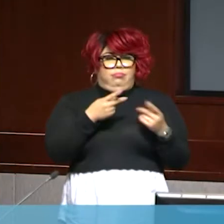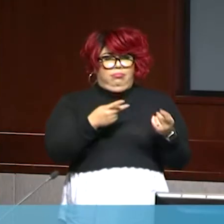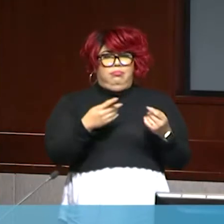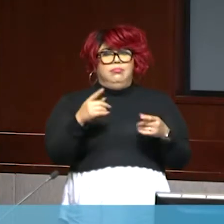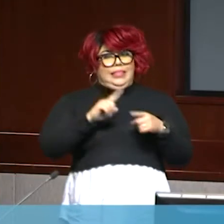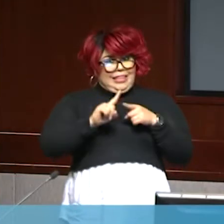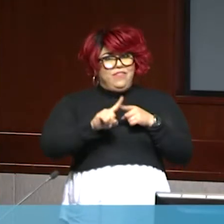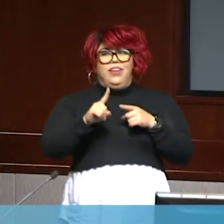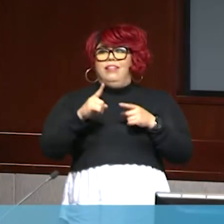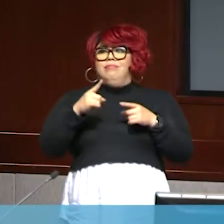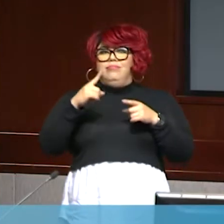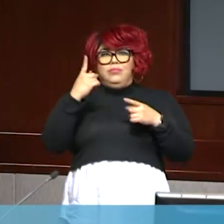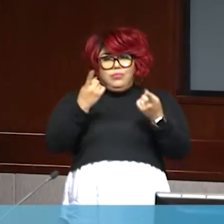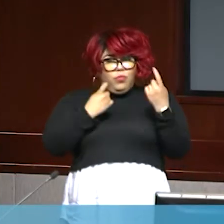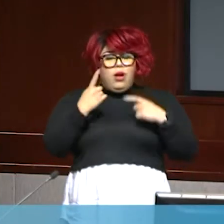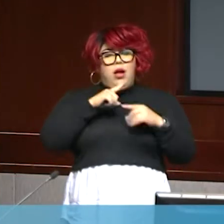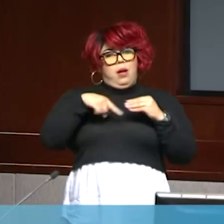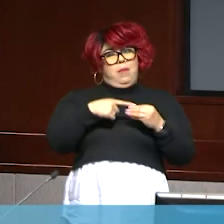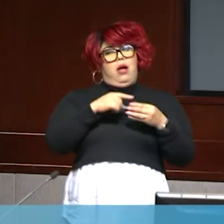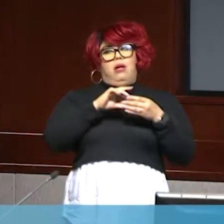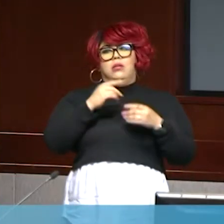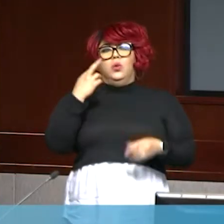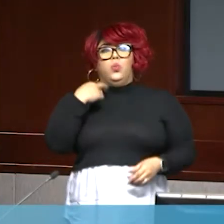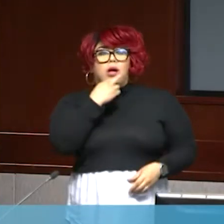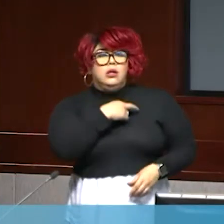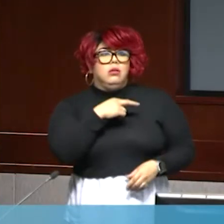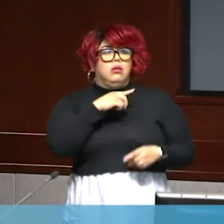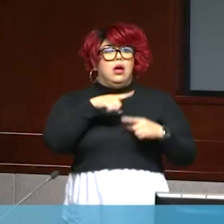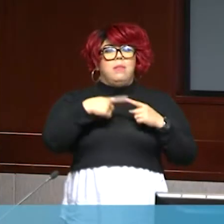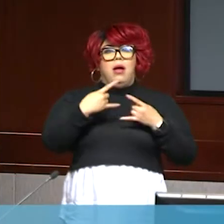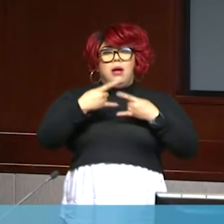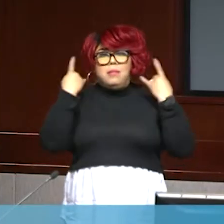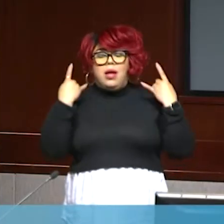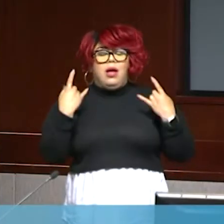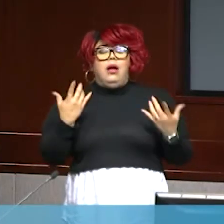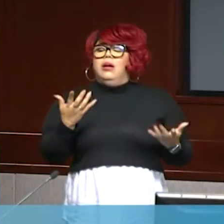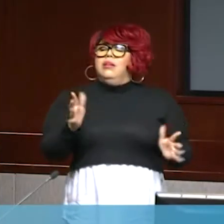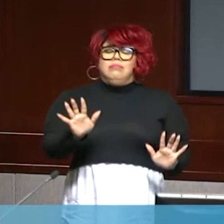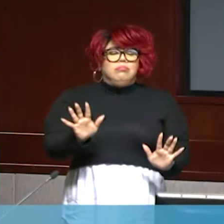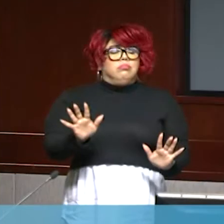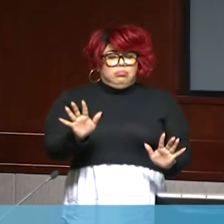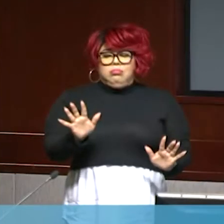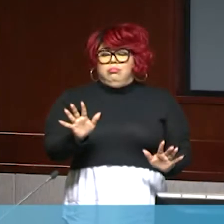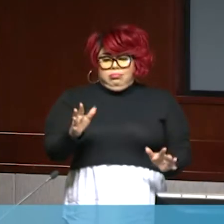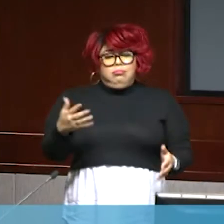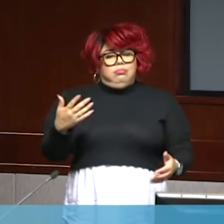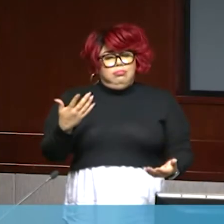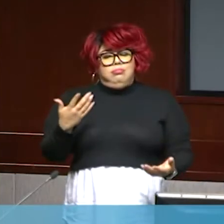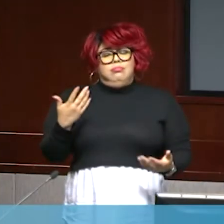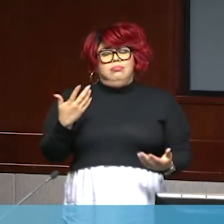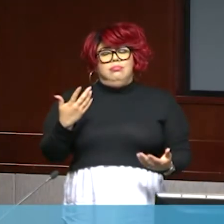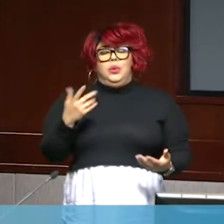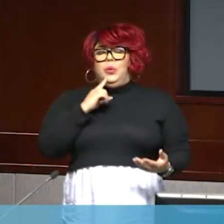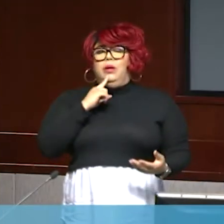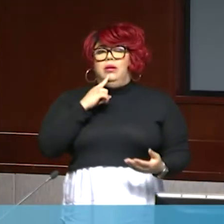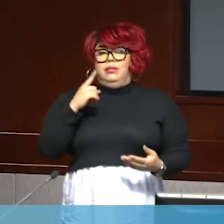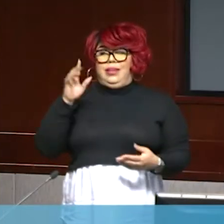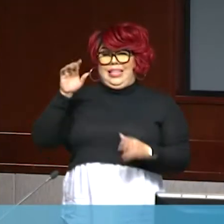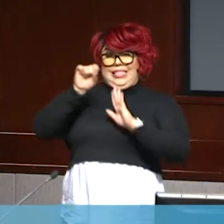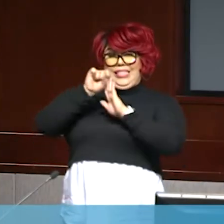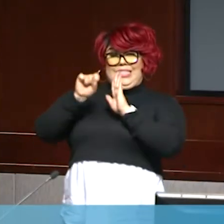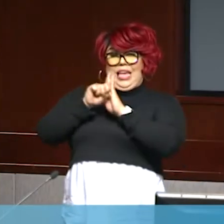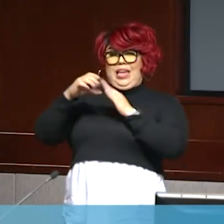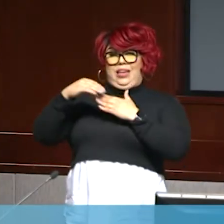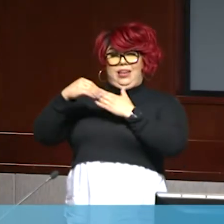restaurant businesses and about masking. So there's a whole list of different types of conditions that we get